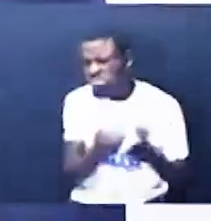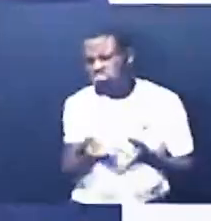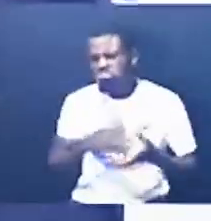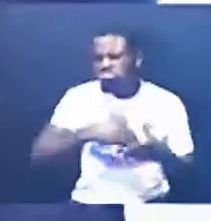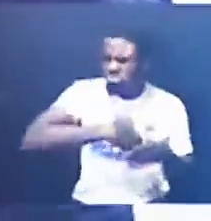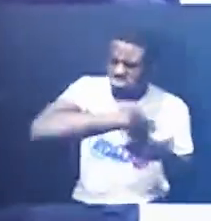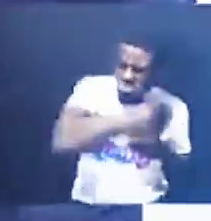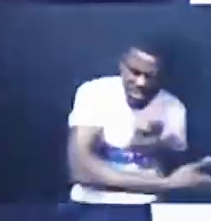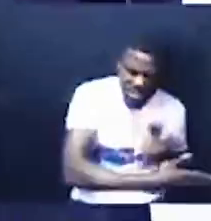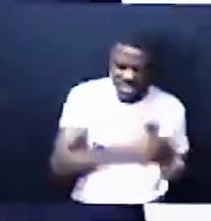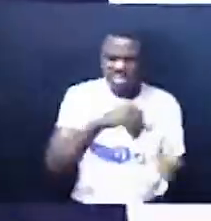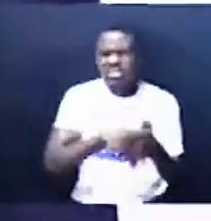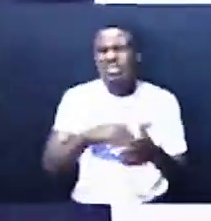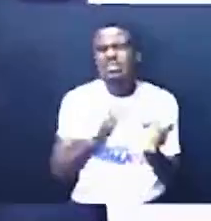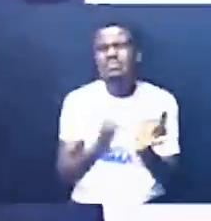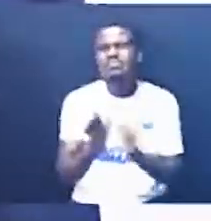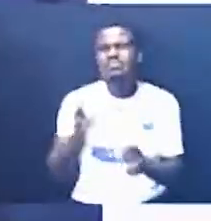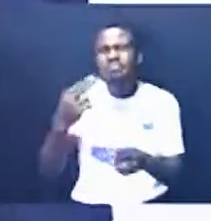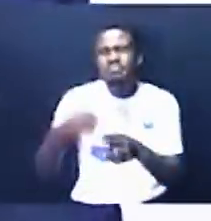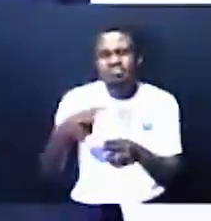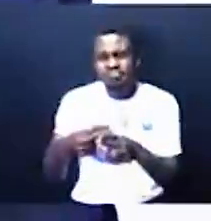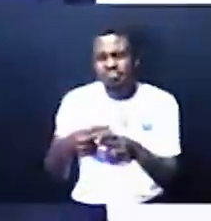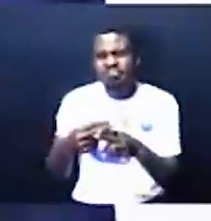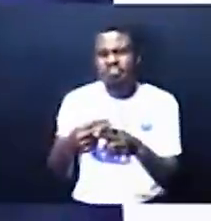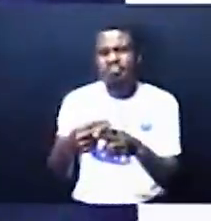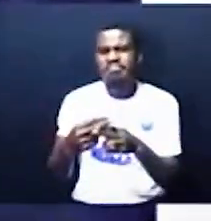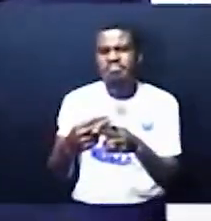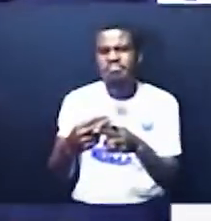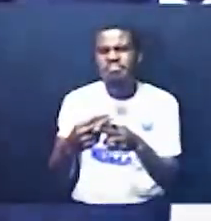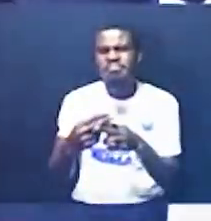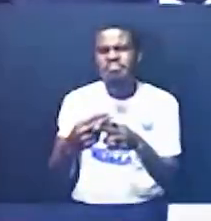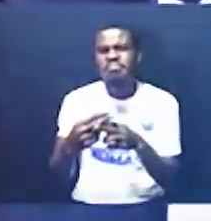the name of Jesus.